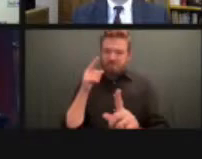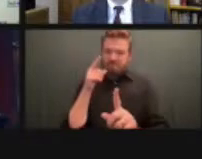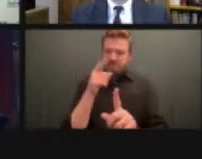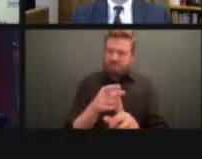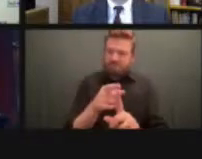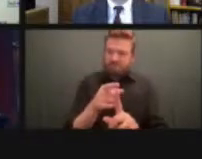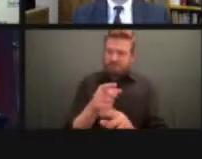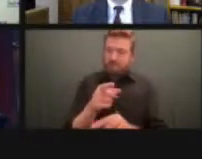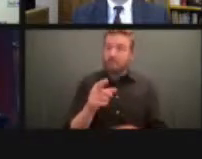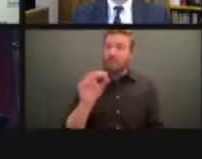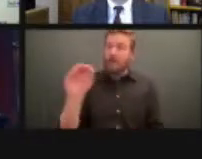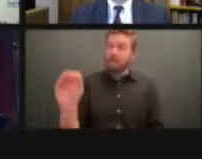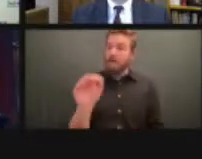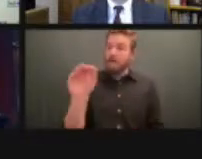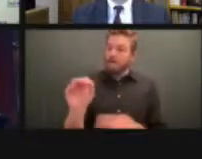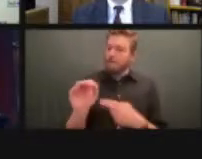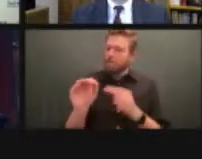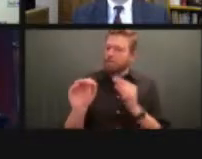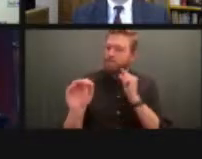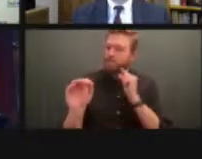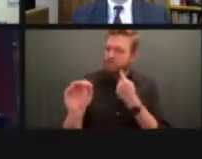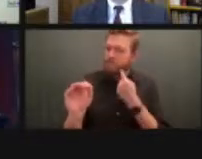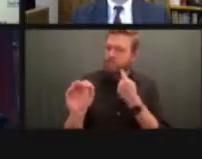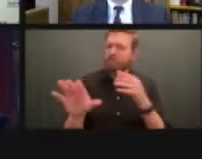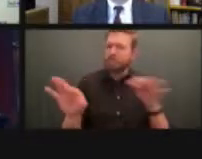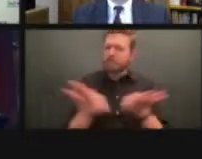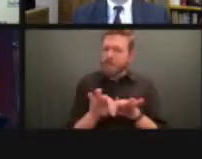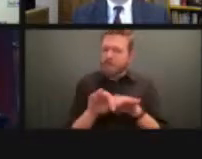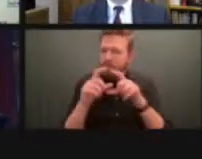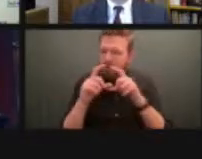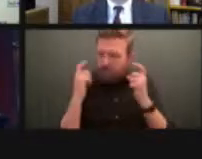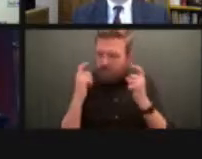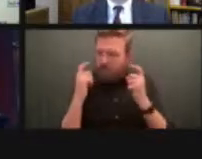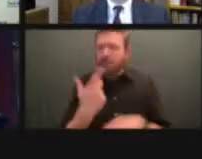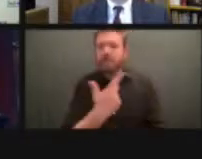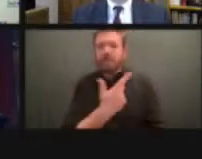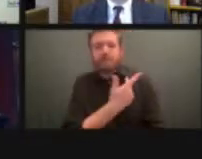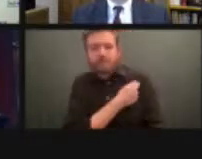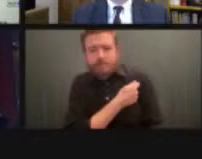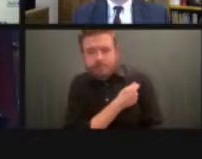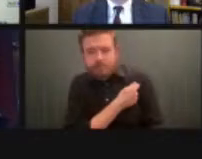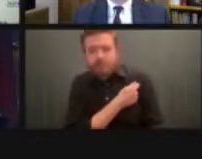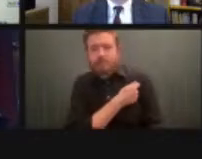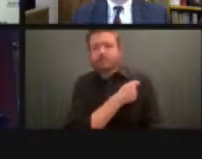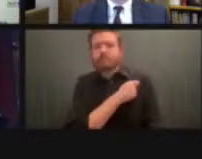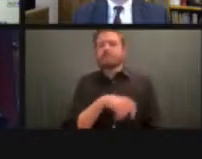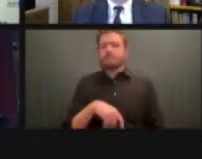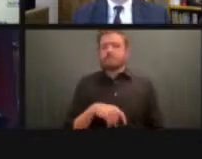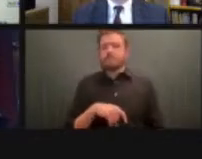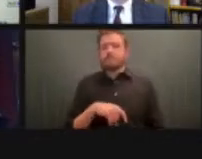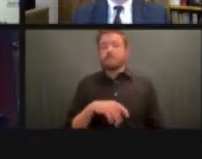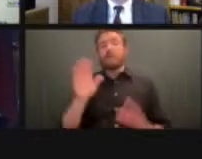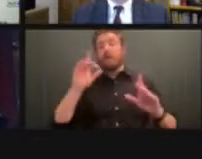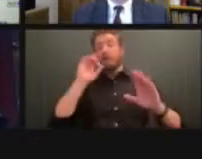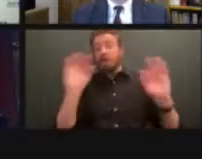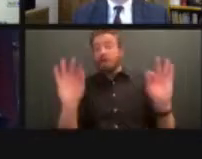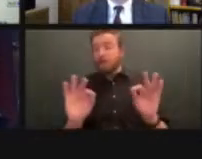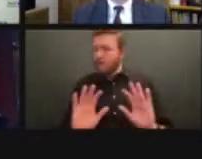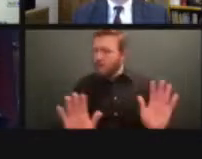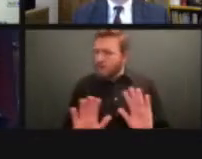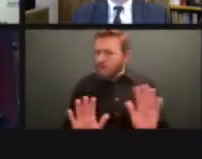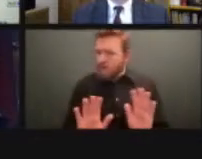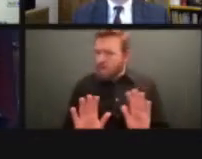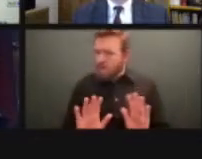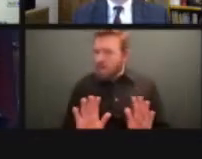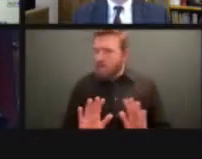your booster, don't take a cavalier attitude, and go get tested. The symptoms between a cold and Omicron may not